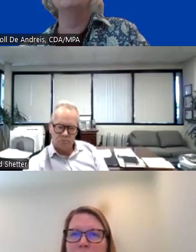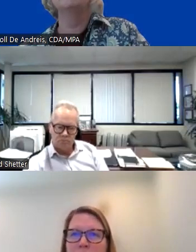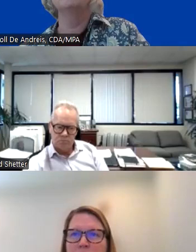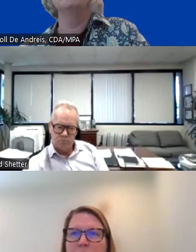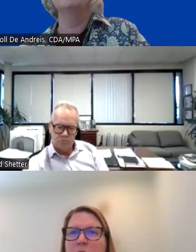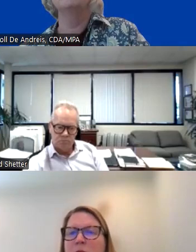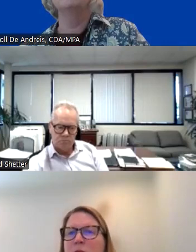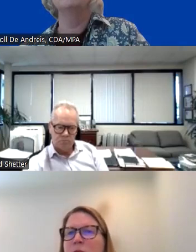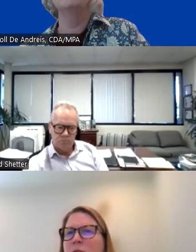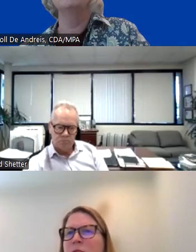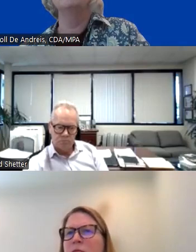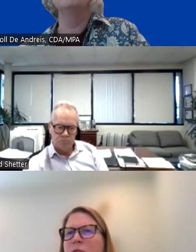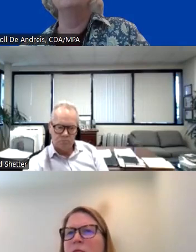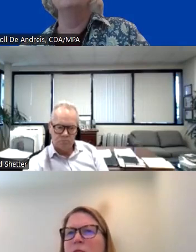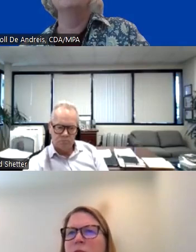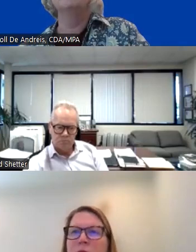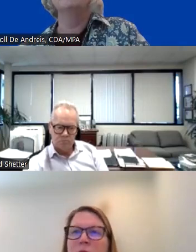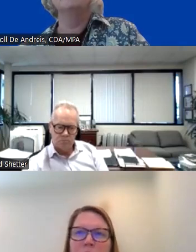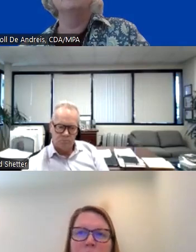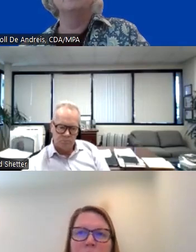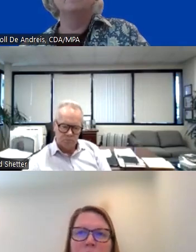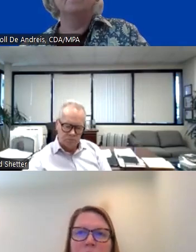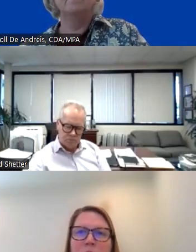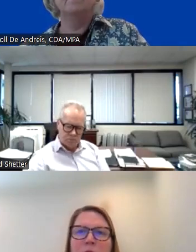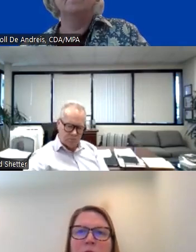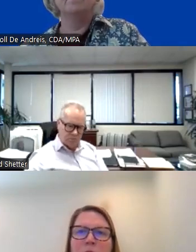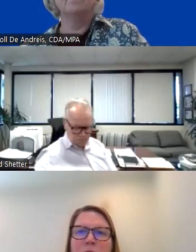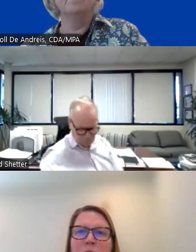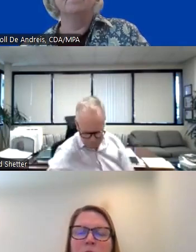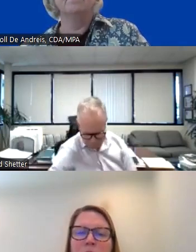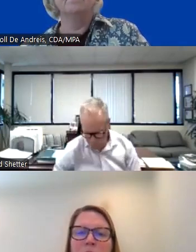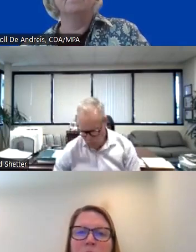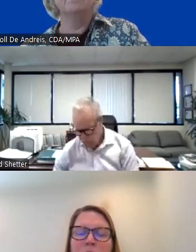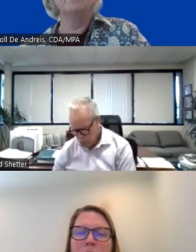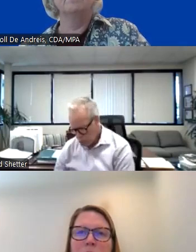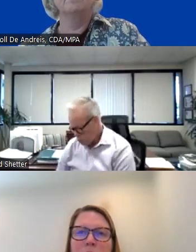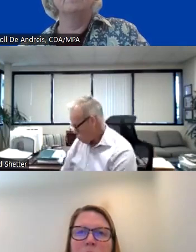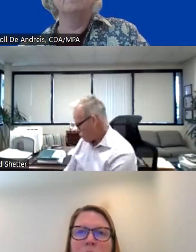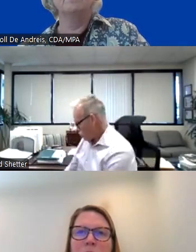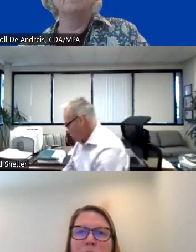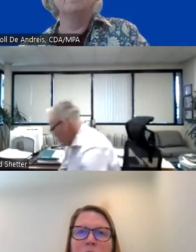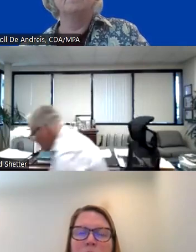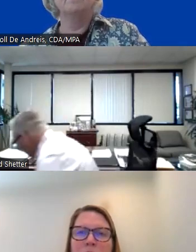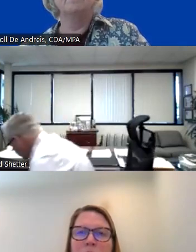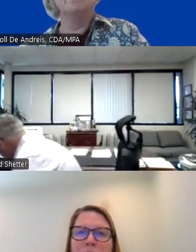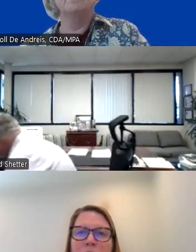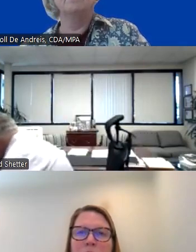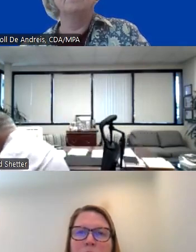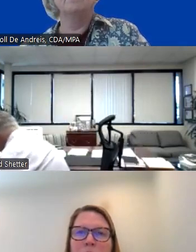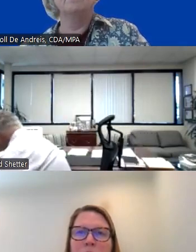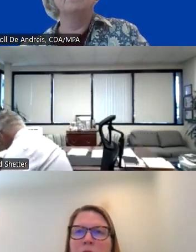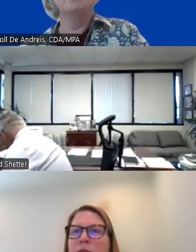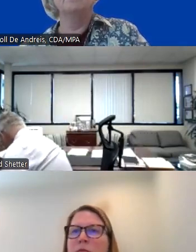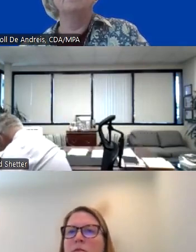model, which isn't exactly the same, but I think it will lend us to learn. I mean, it's a pilot, it's an